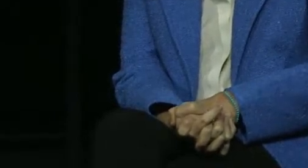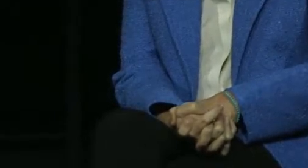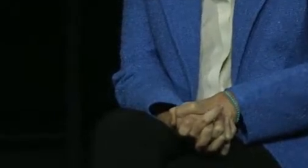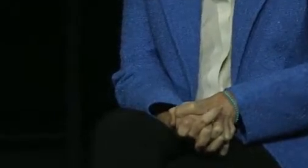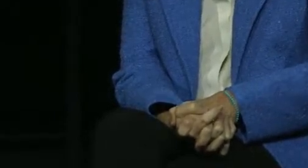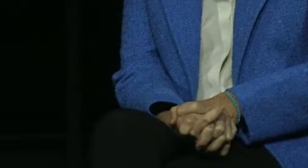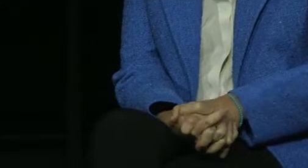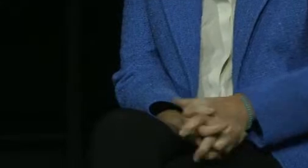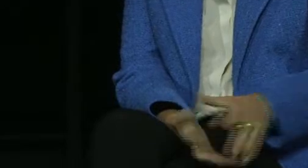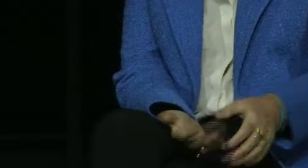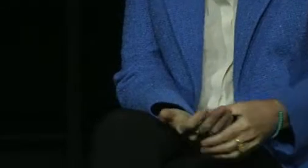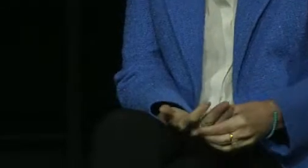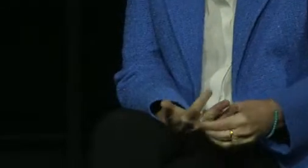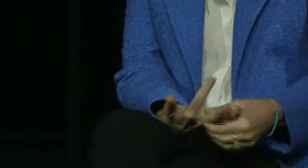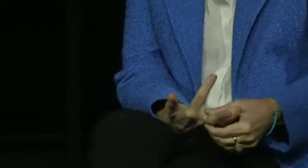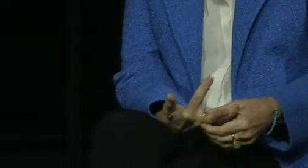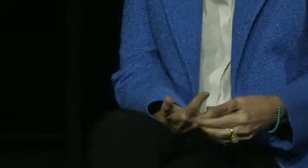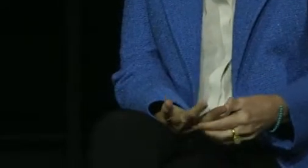eighth screening.